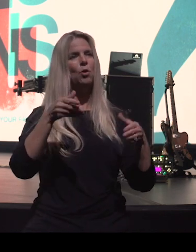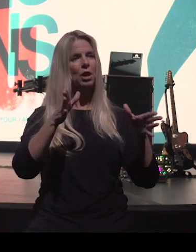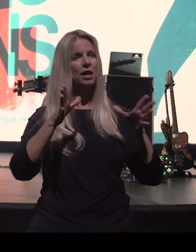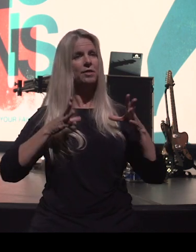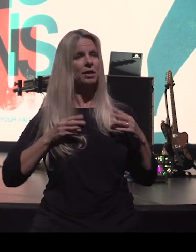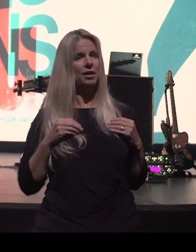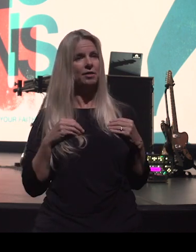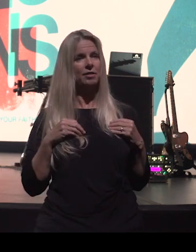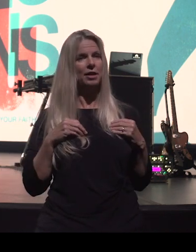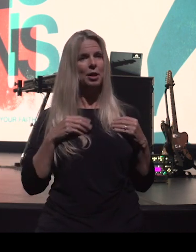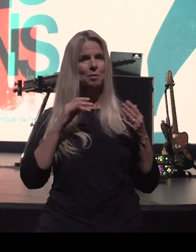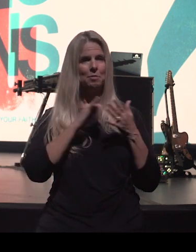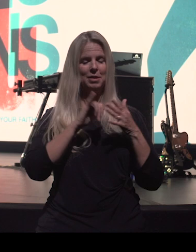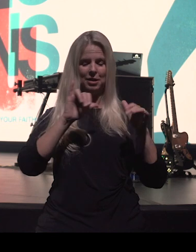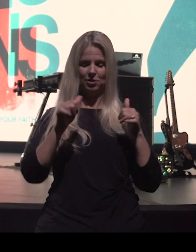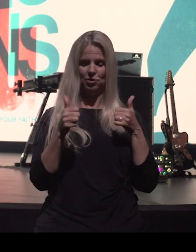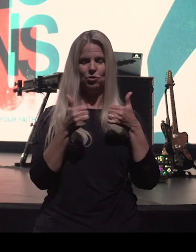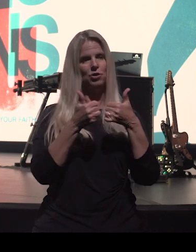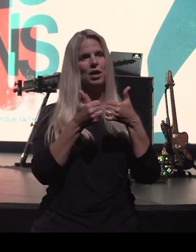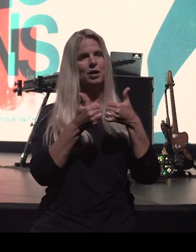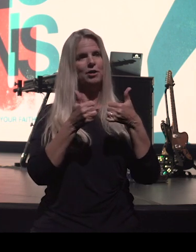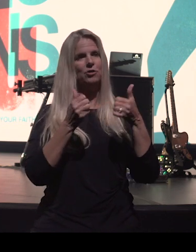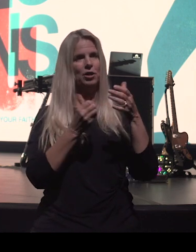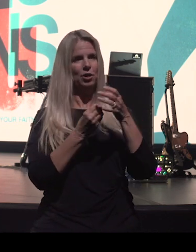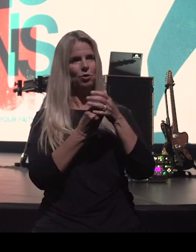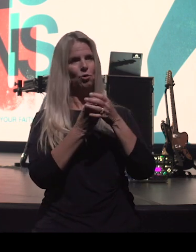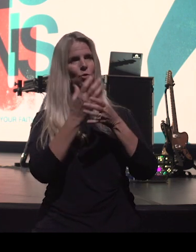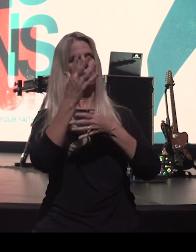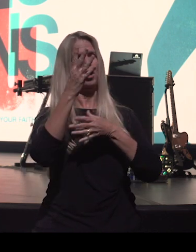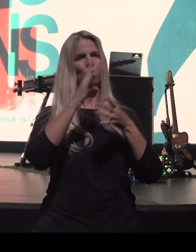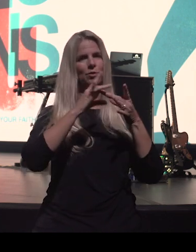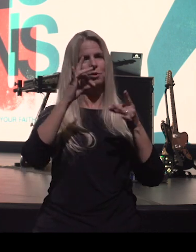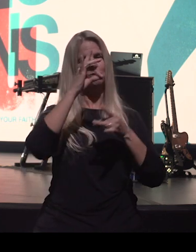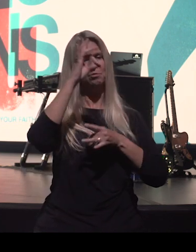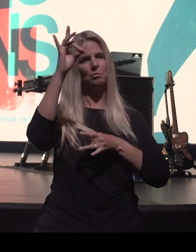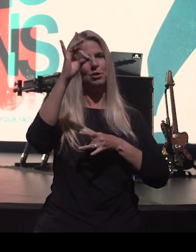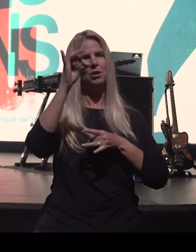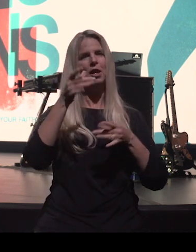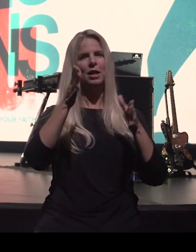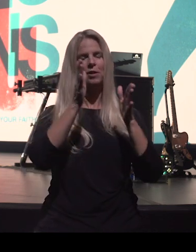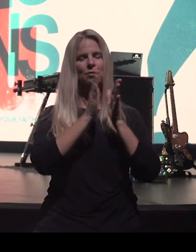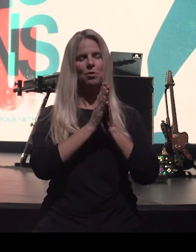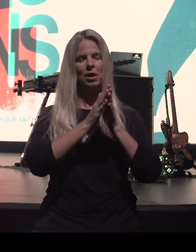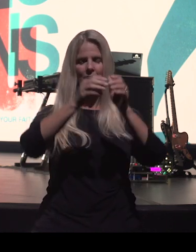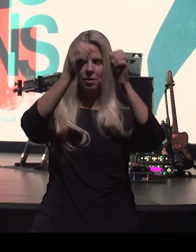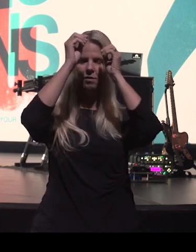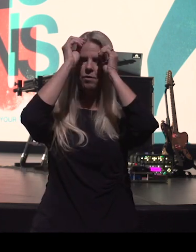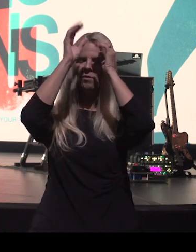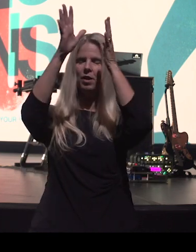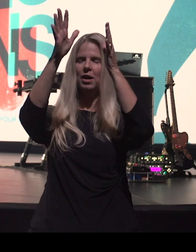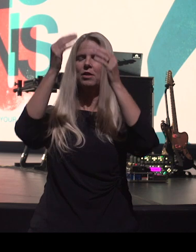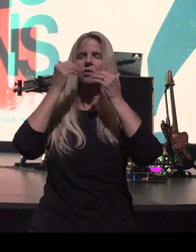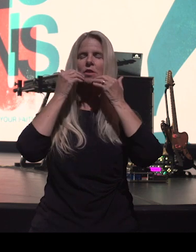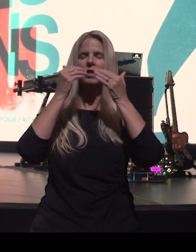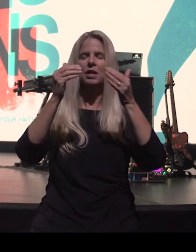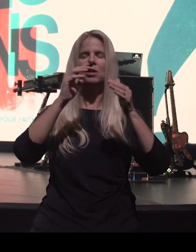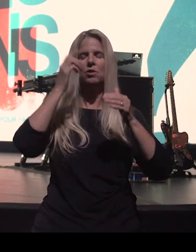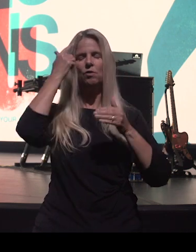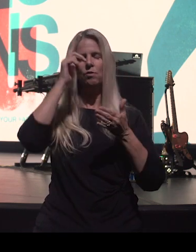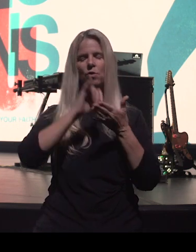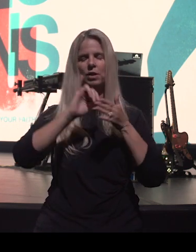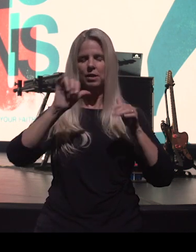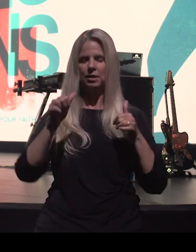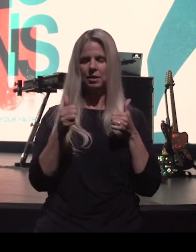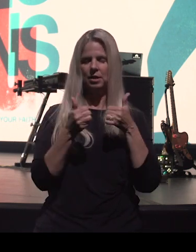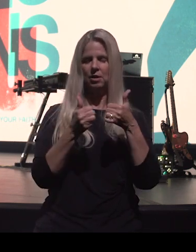throughout this series, I think God's gonna do a great work in our life. Let's pray. Father, thank you for the challenge that we need to not